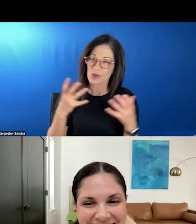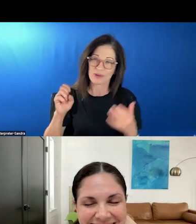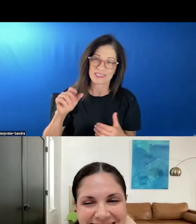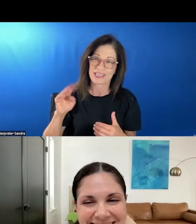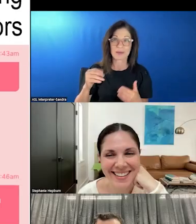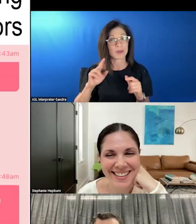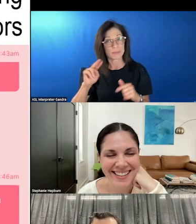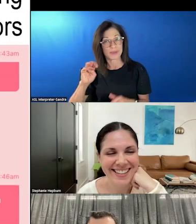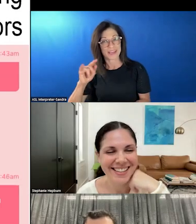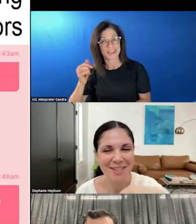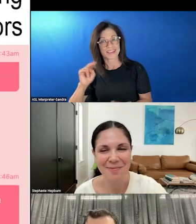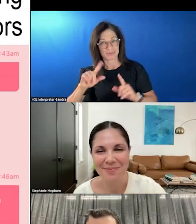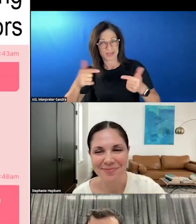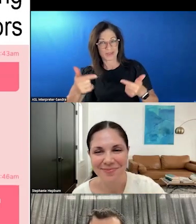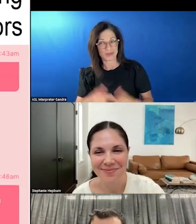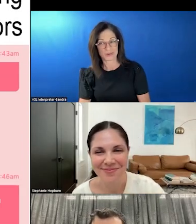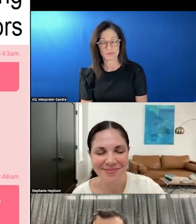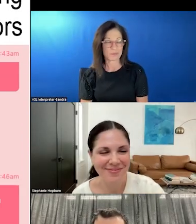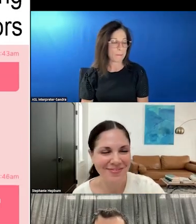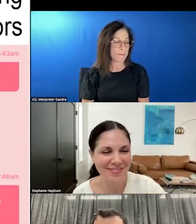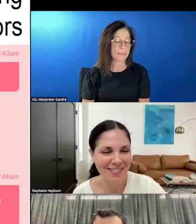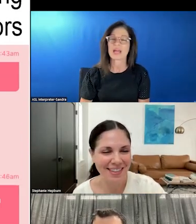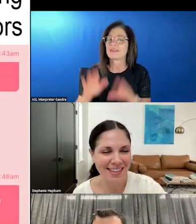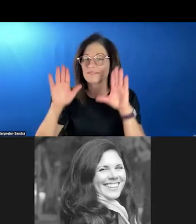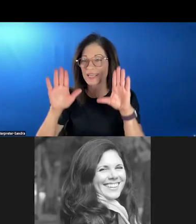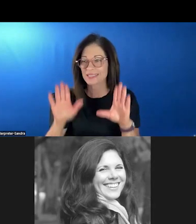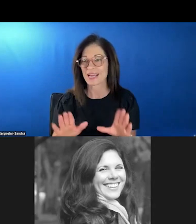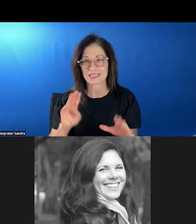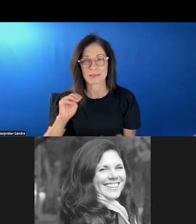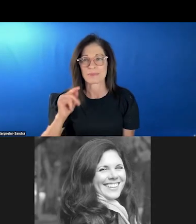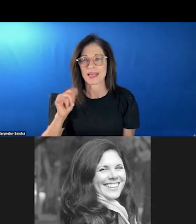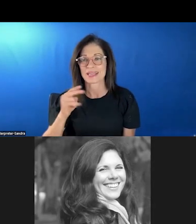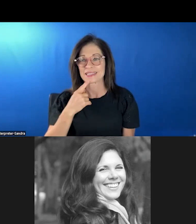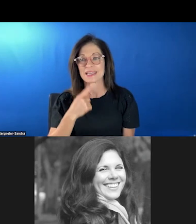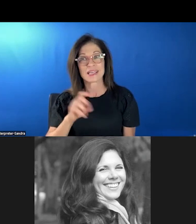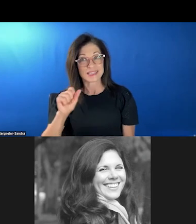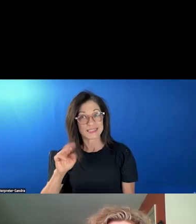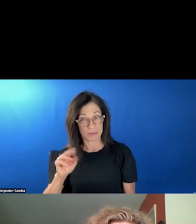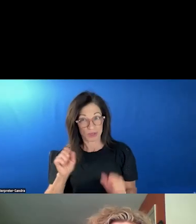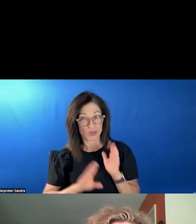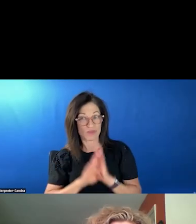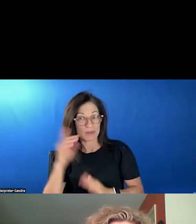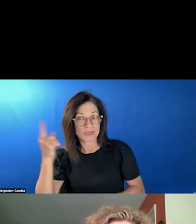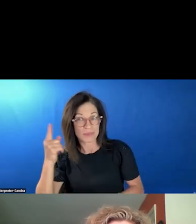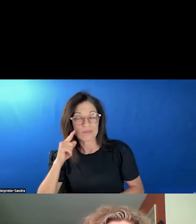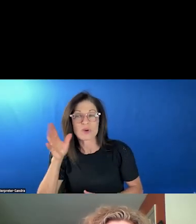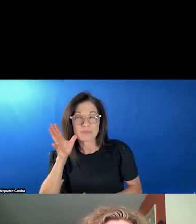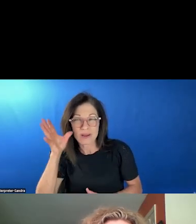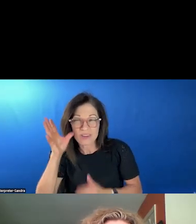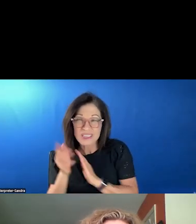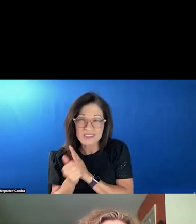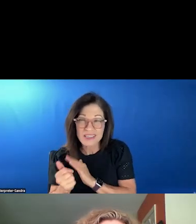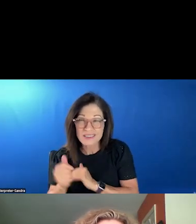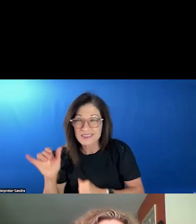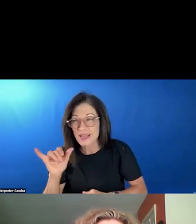Megan. Yeah. Fantastic. Thank you. Sam, I'm wondering if you can develop something for parenting in the same